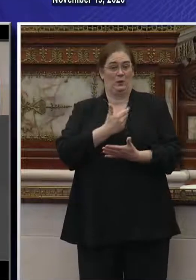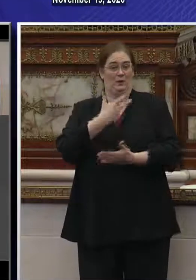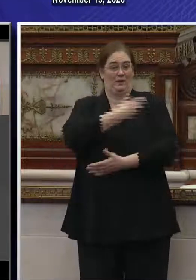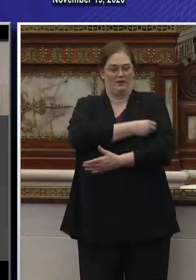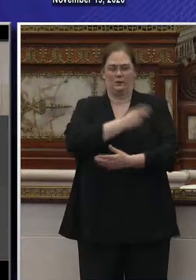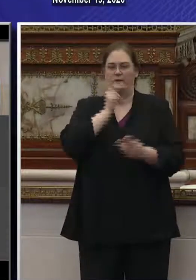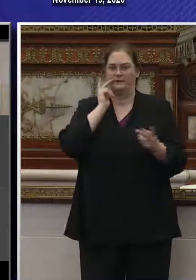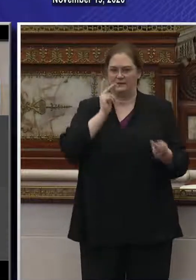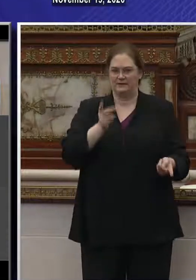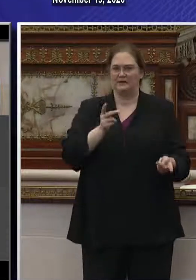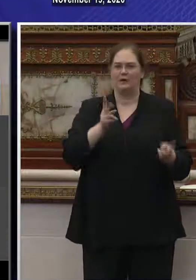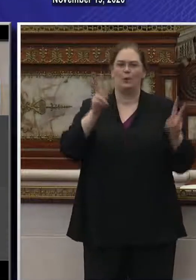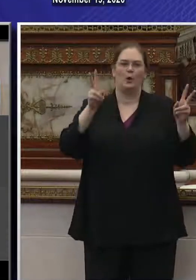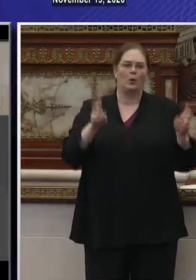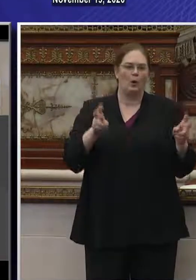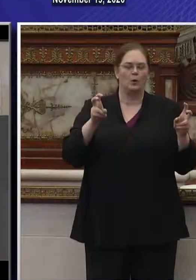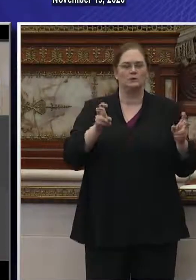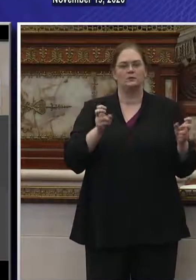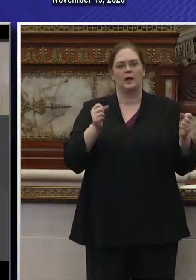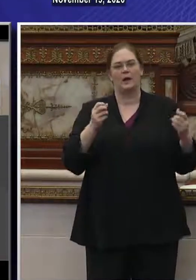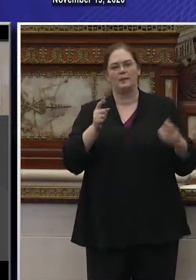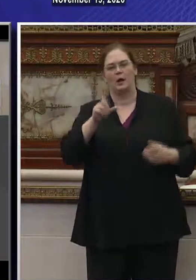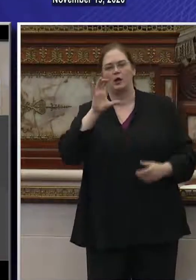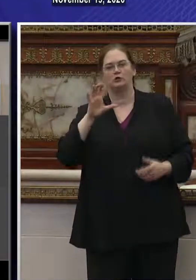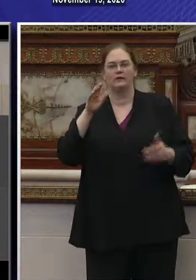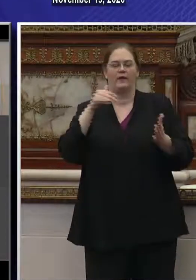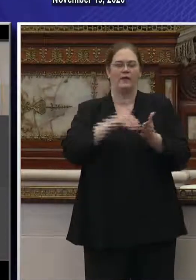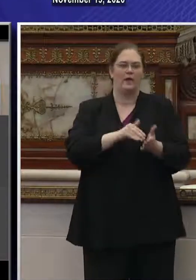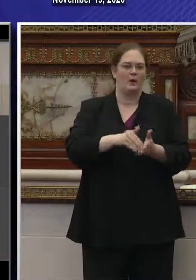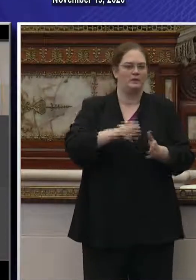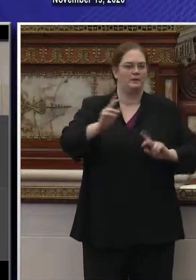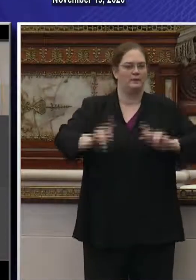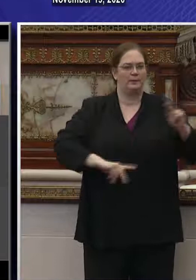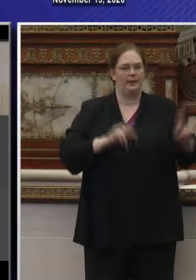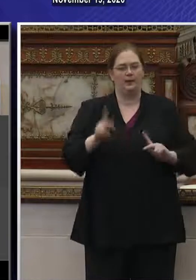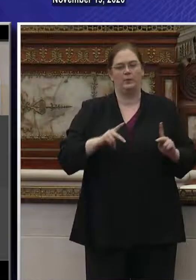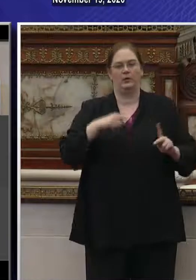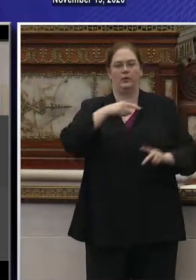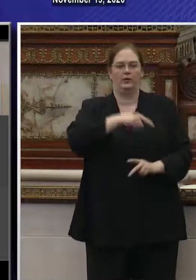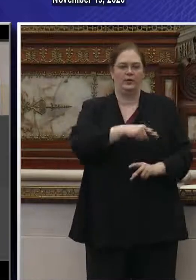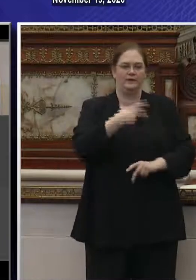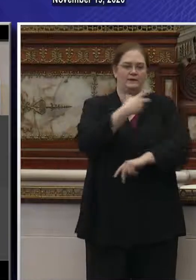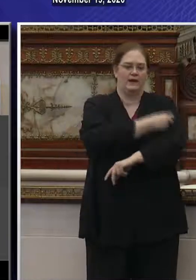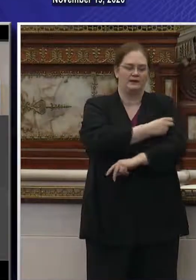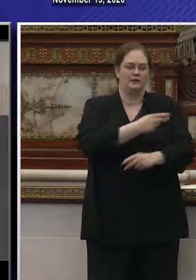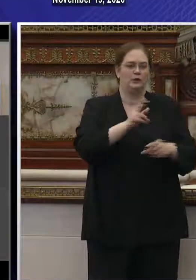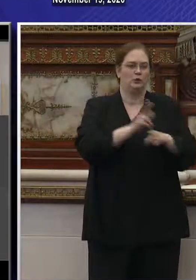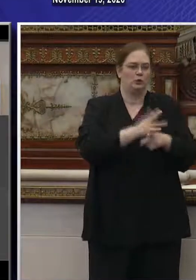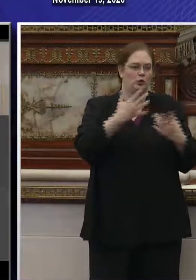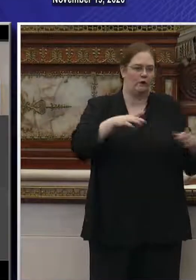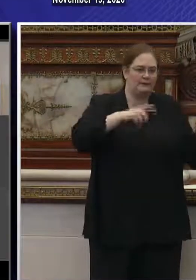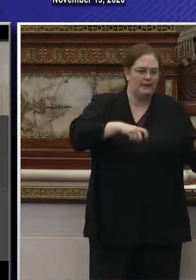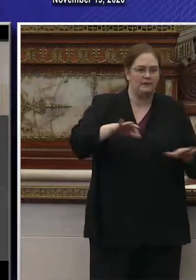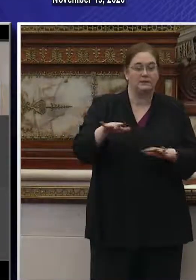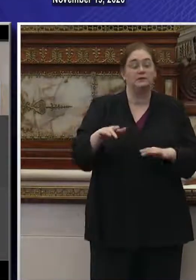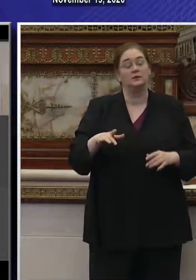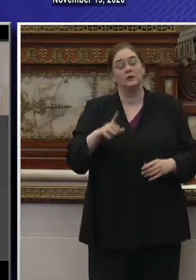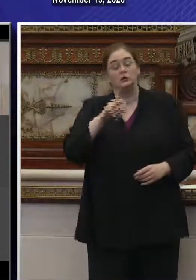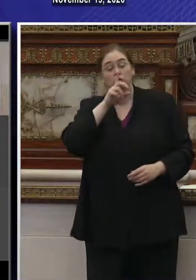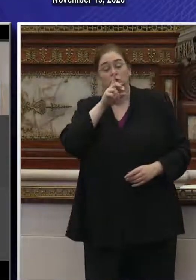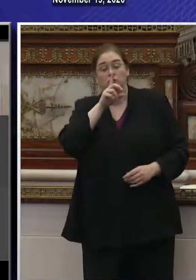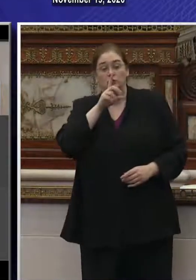them, and you hear quotes about how many hundreds of thousands of patients the vaccine has gone into. It's true